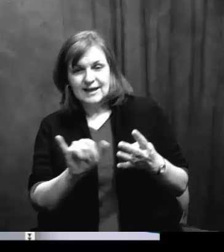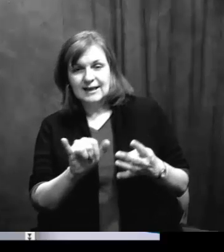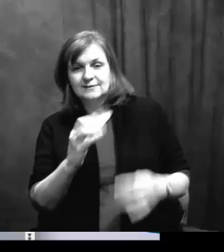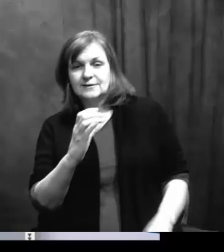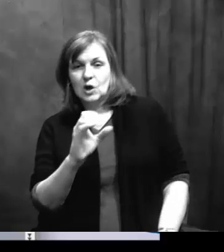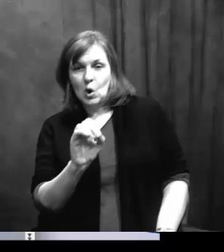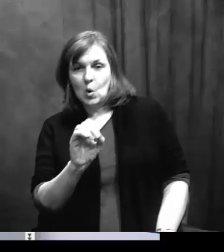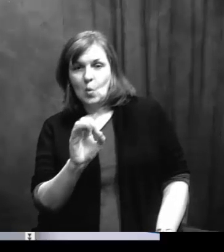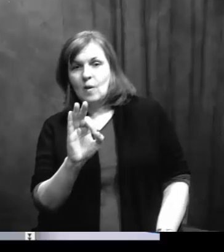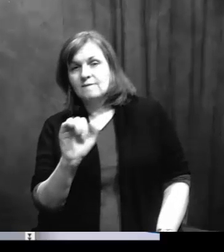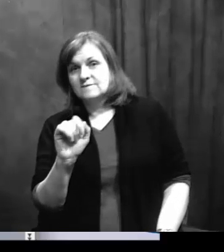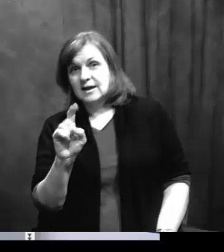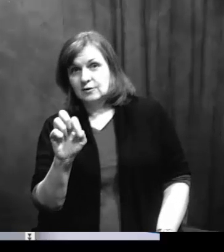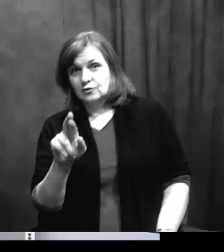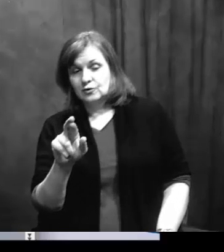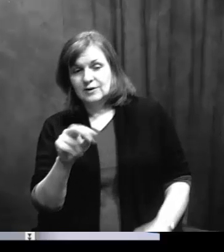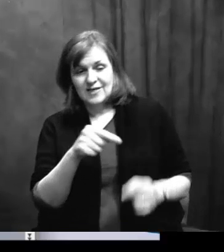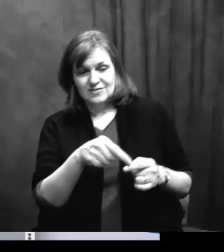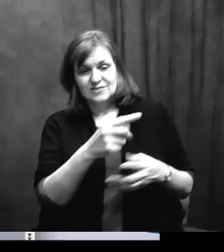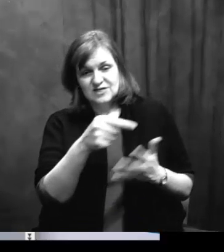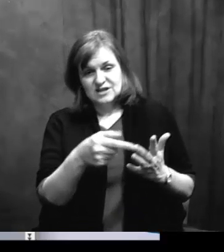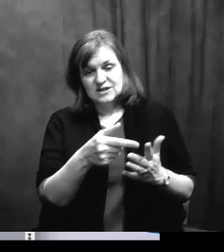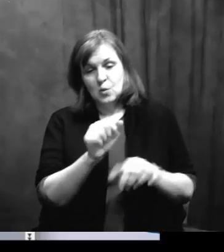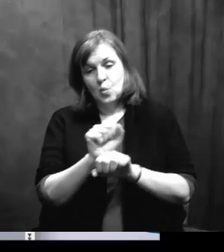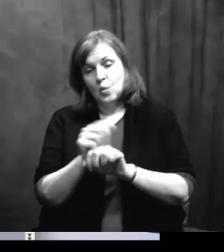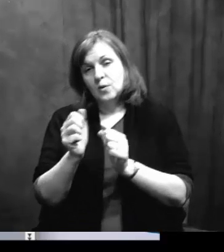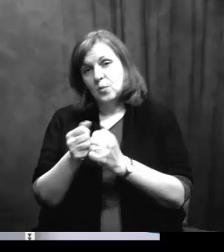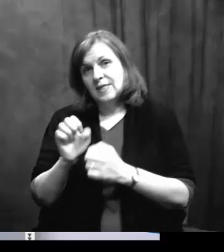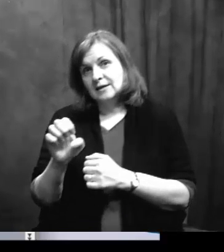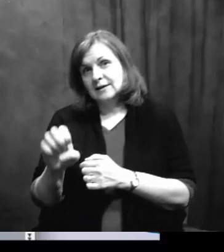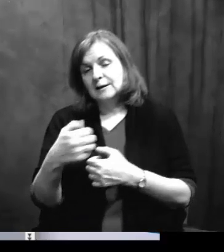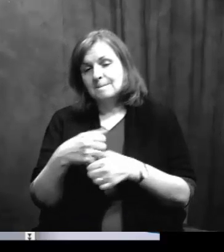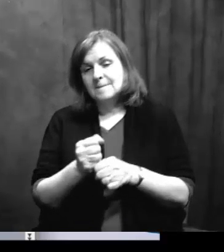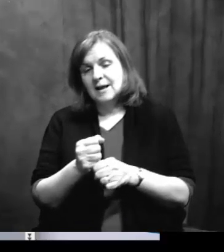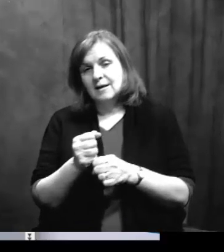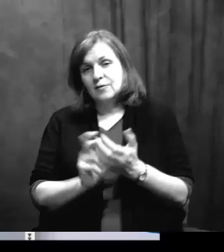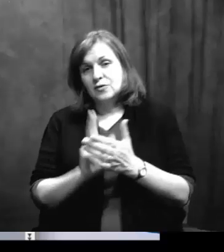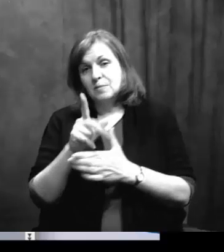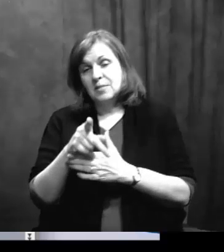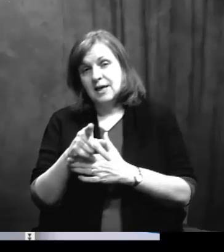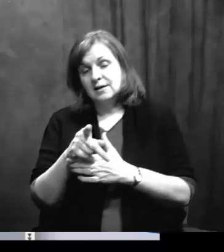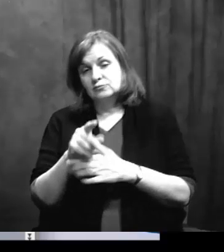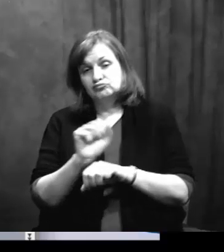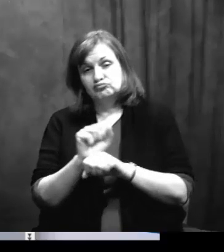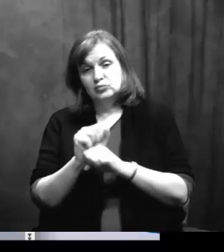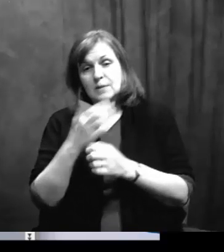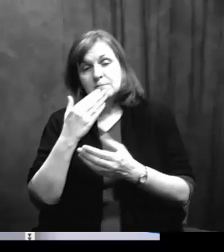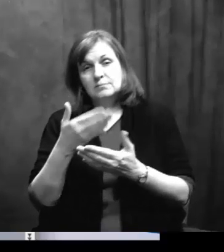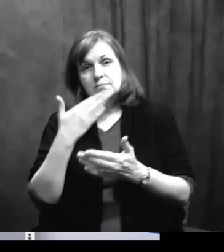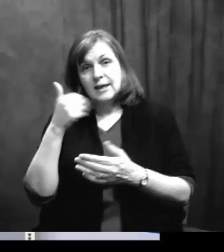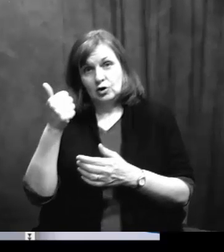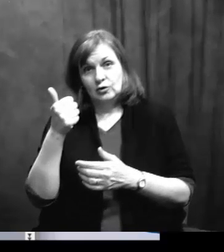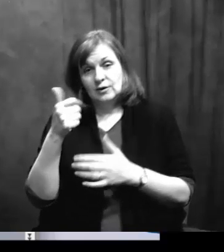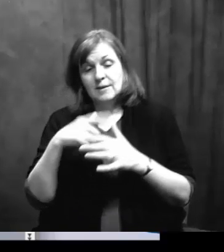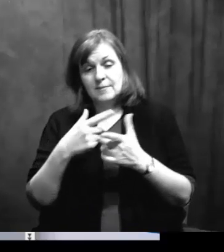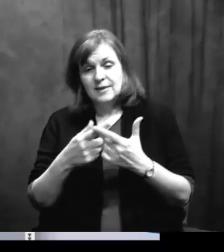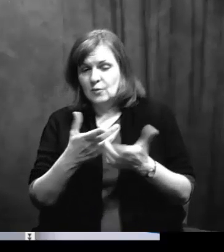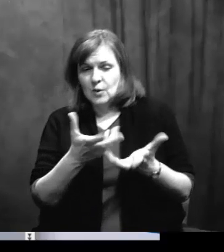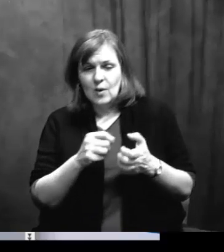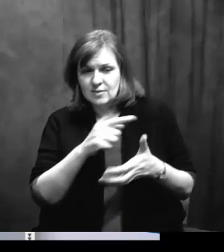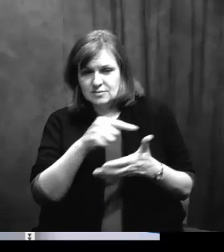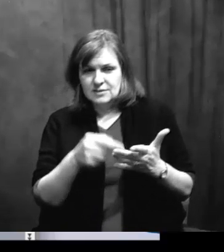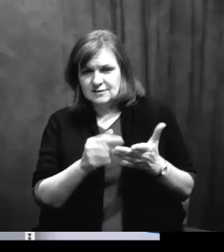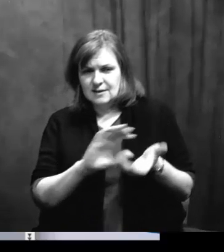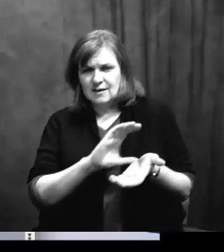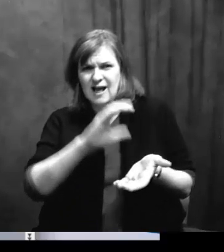call cofactors. They're going to work with enzymes to make that plant function more effectively. What we don't want to have happen is those to build